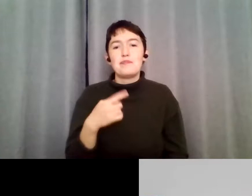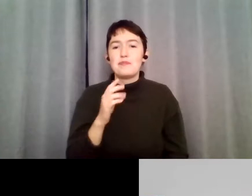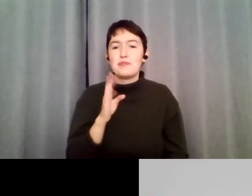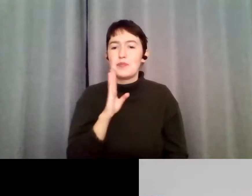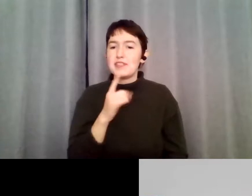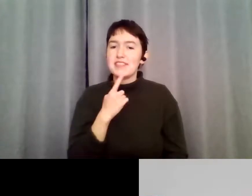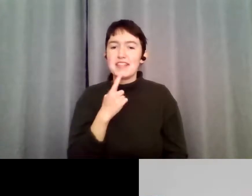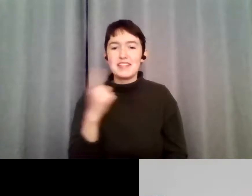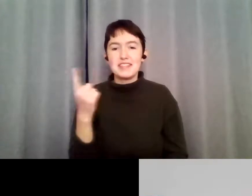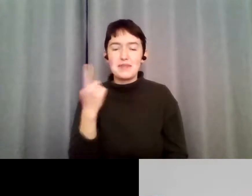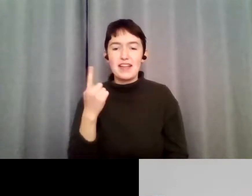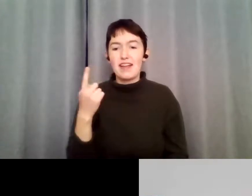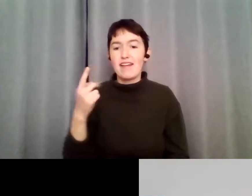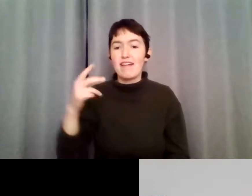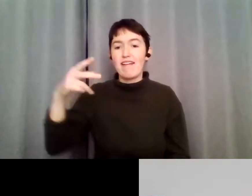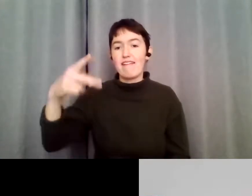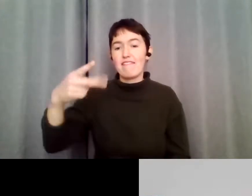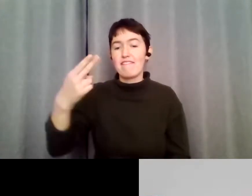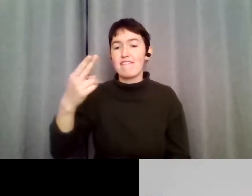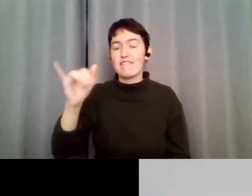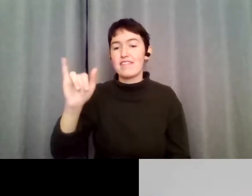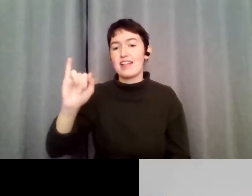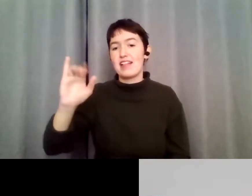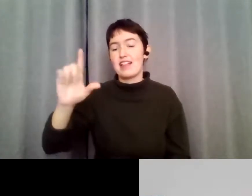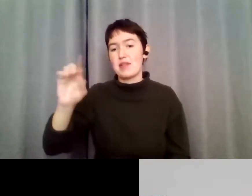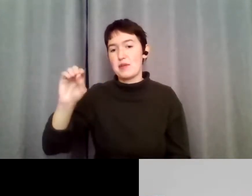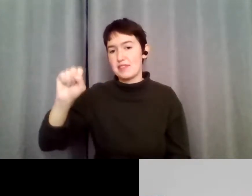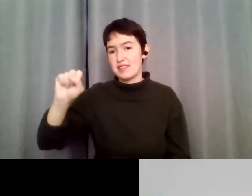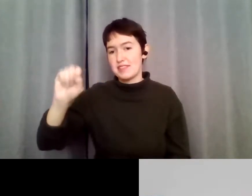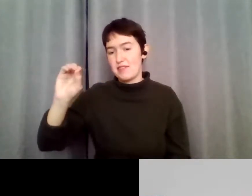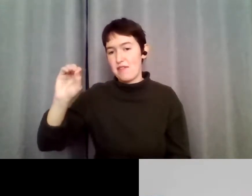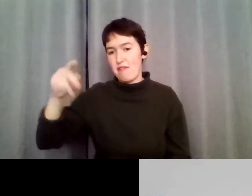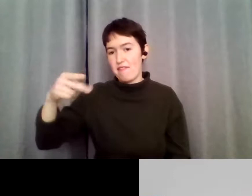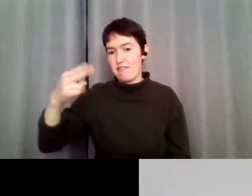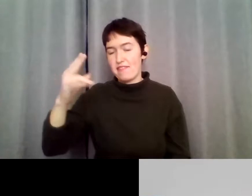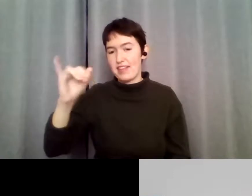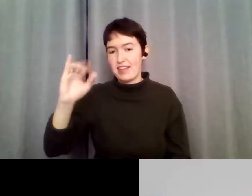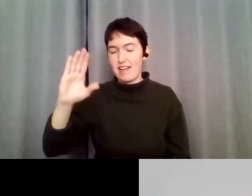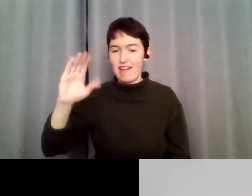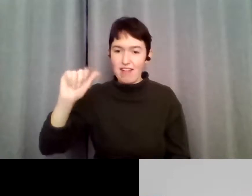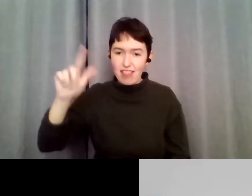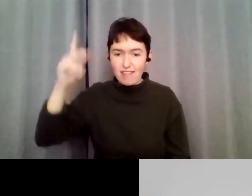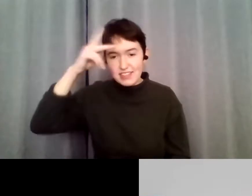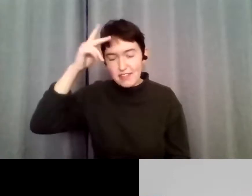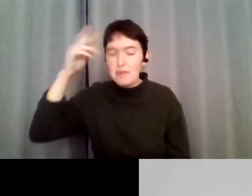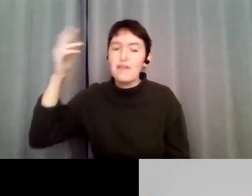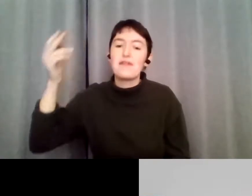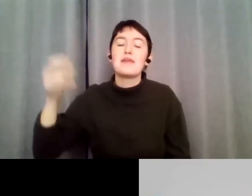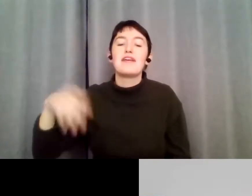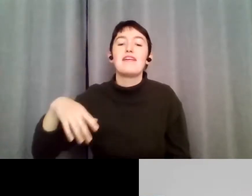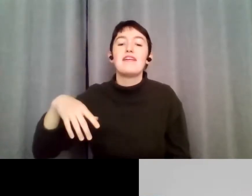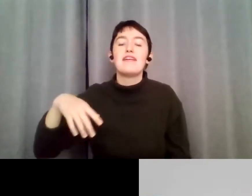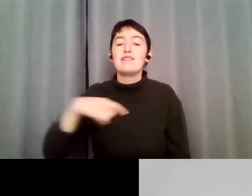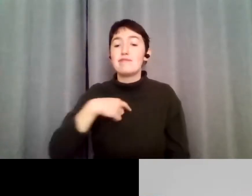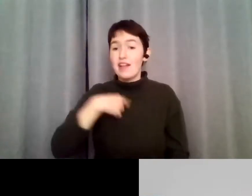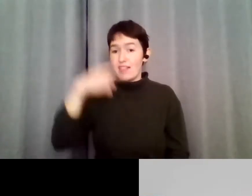philosophical maybe, but I think the other thing, I think one really important thing to remember is that